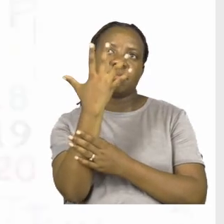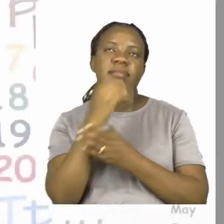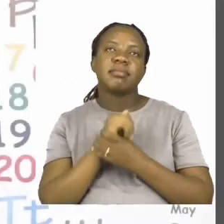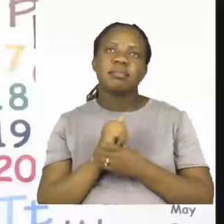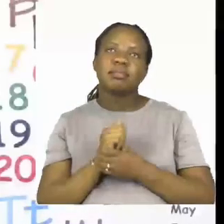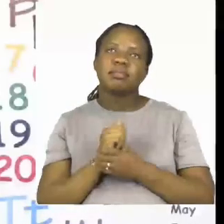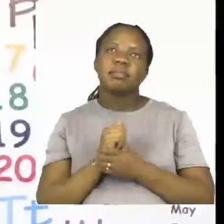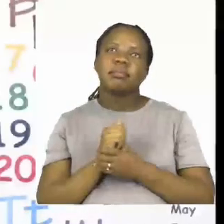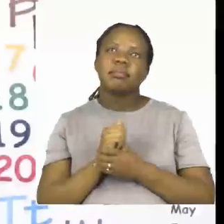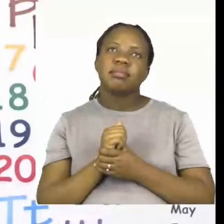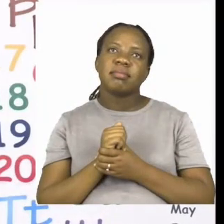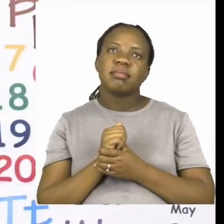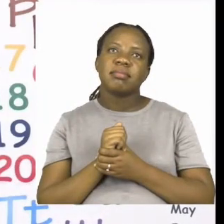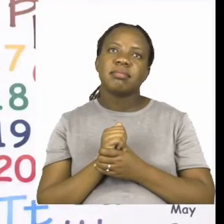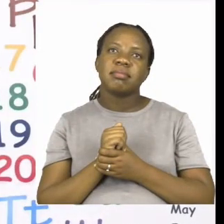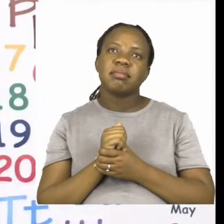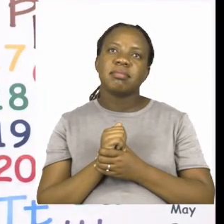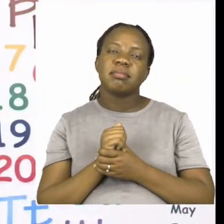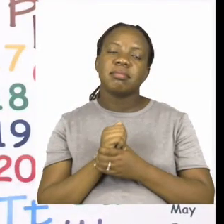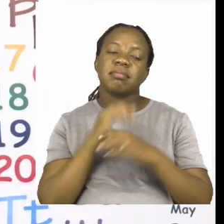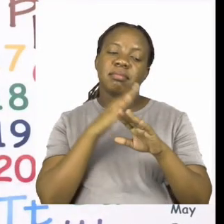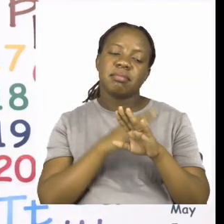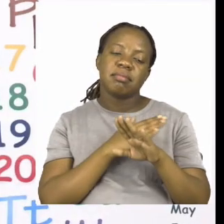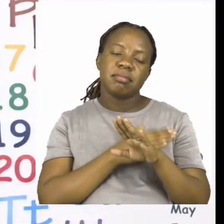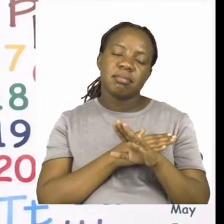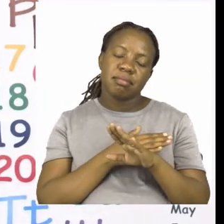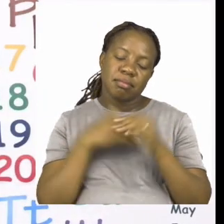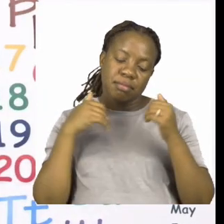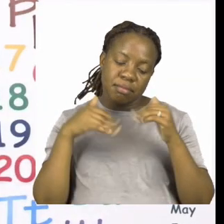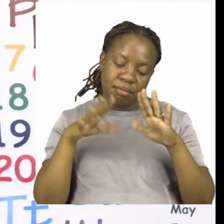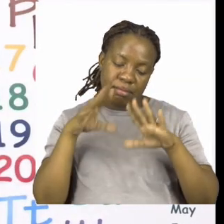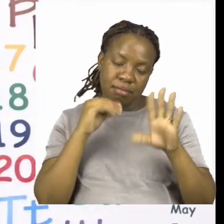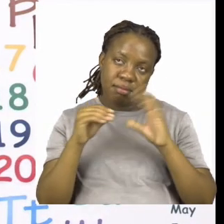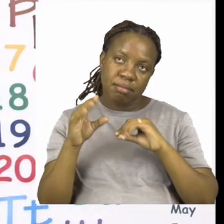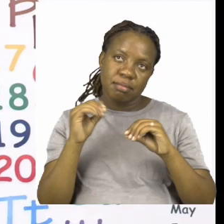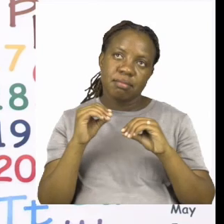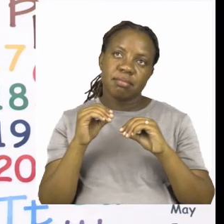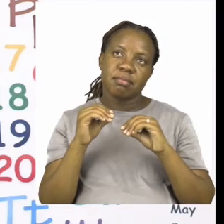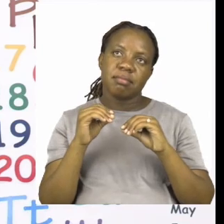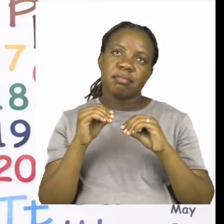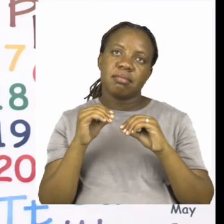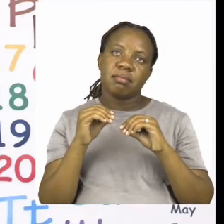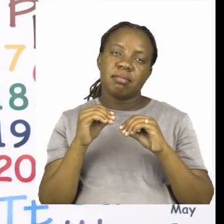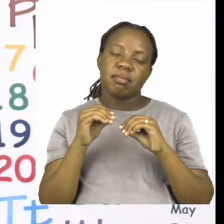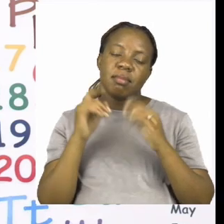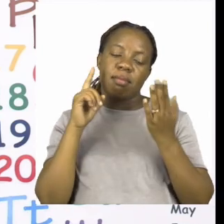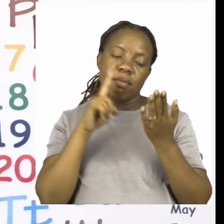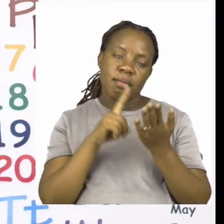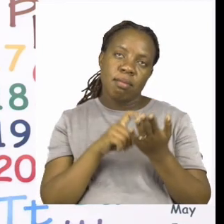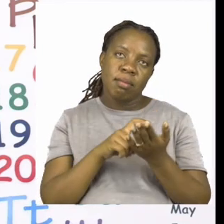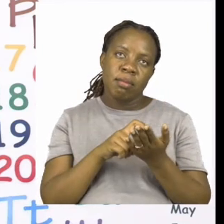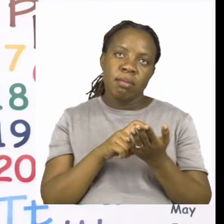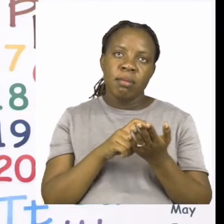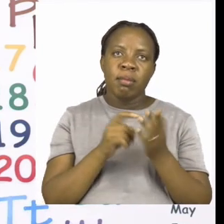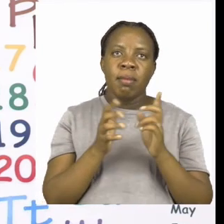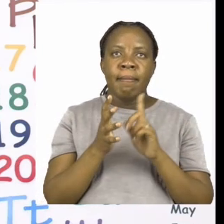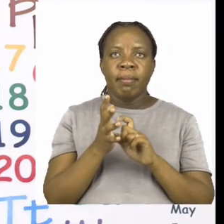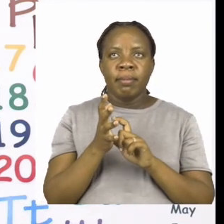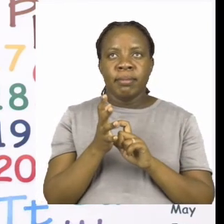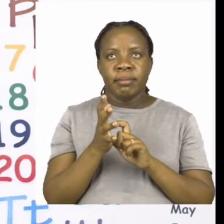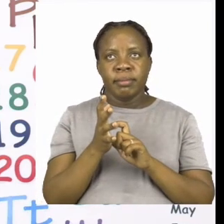spring. Now, before we get into our lessons today, let's